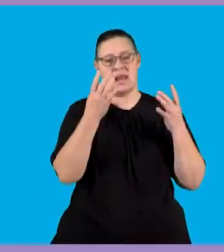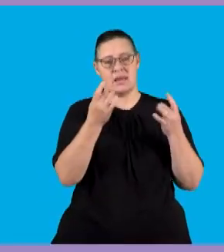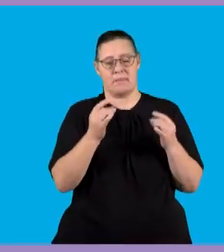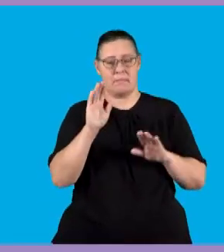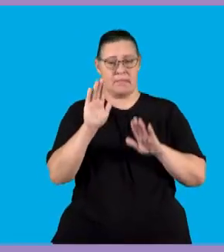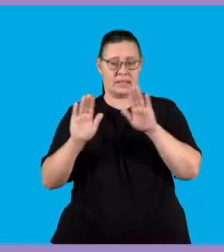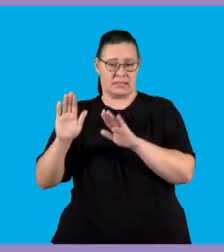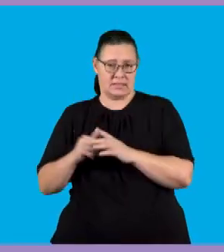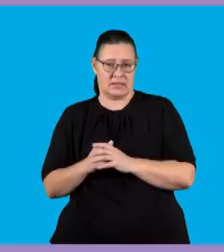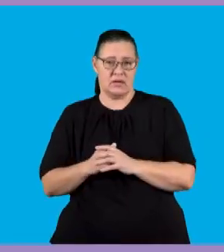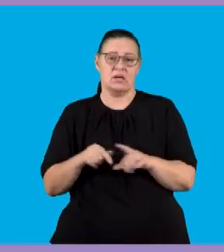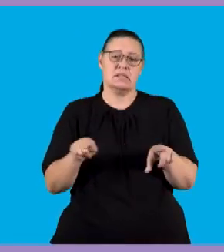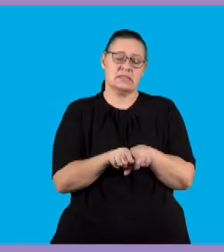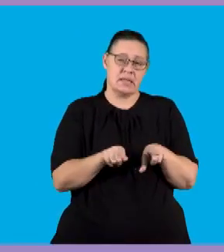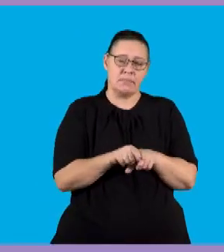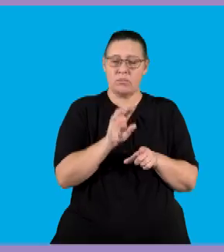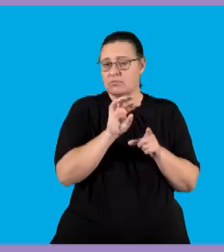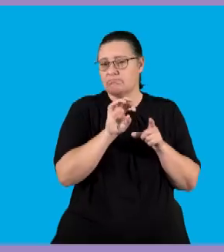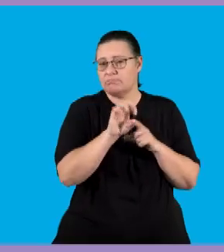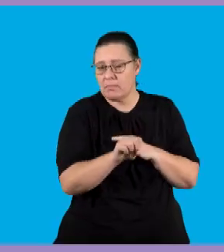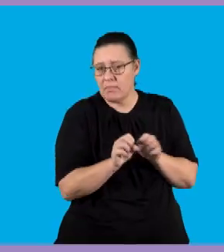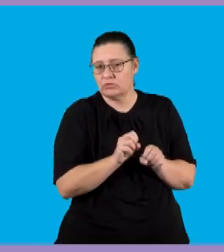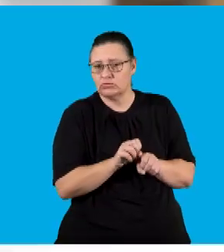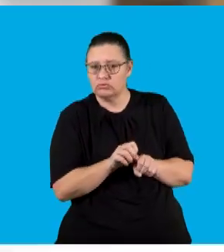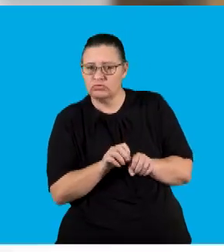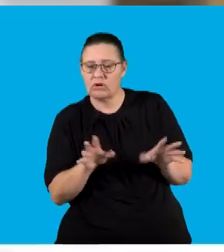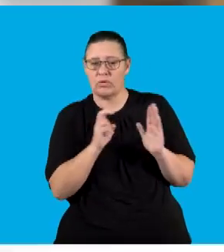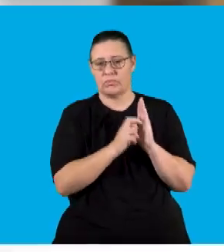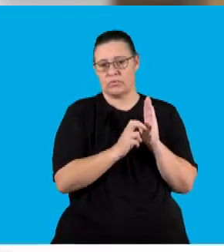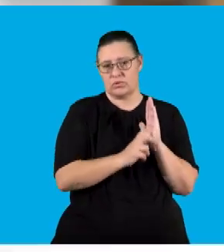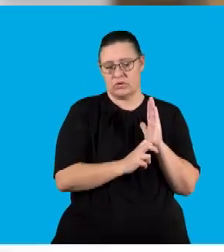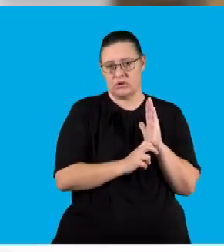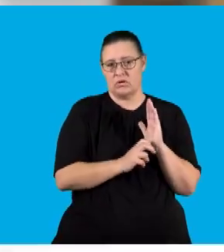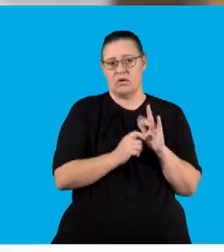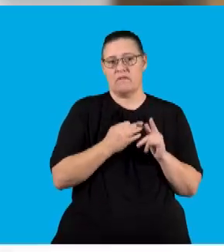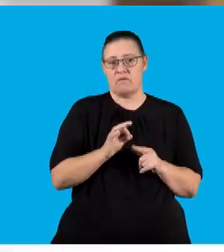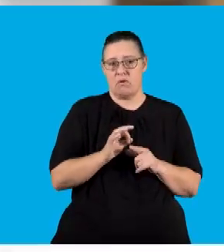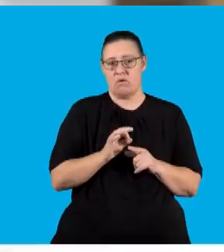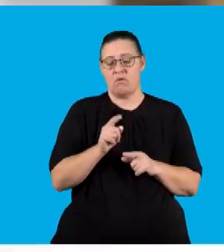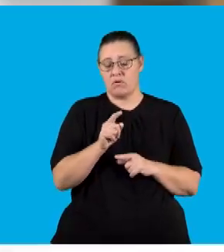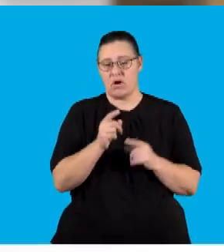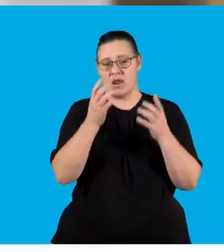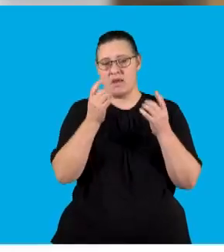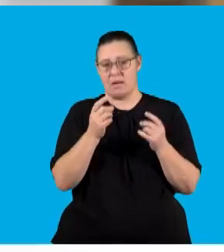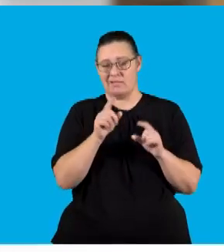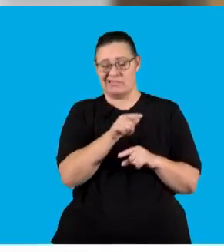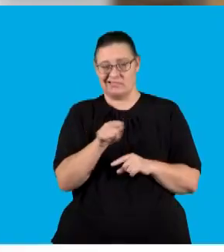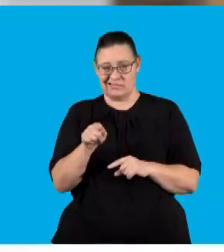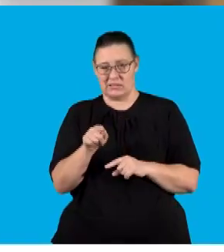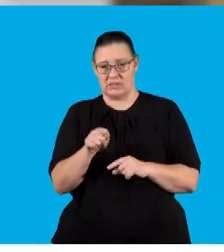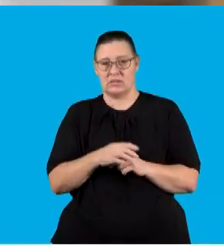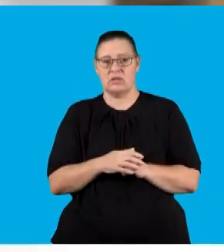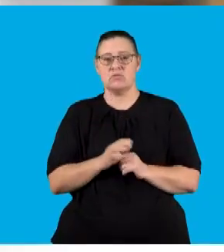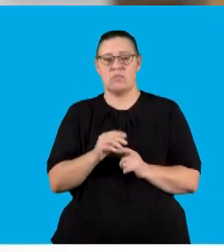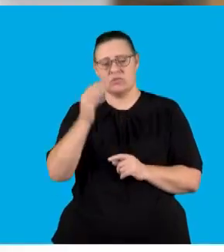extend numerical patterns. You should also find the general rule for a given